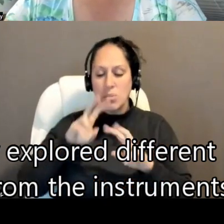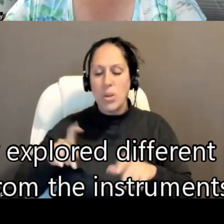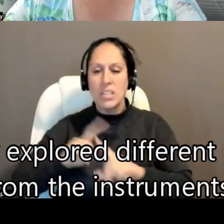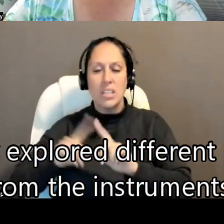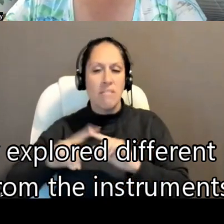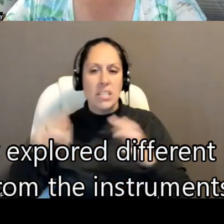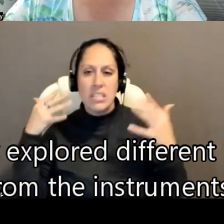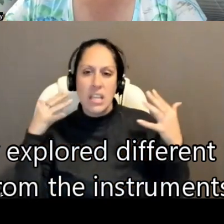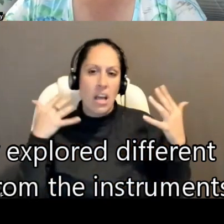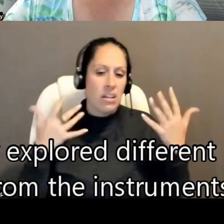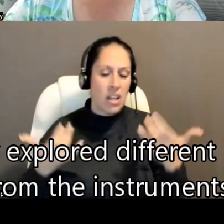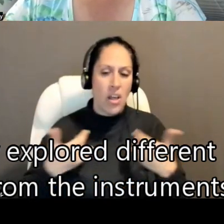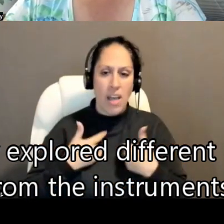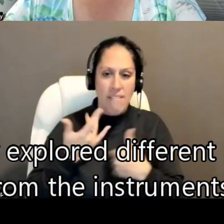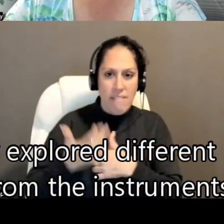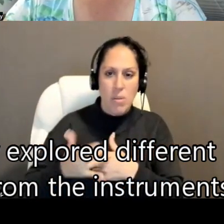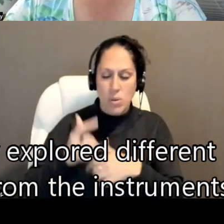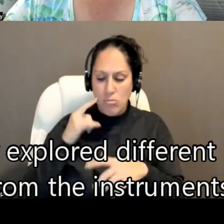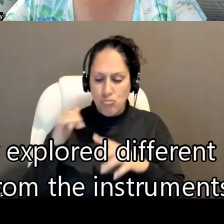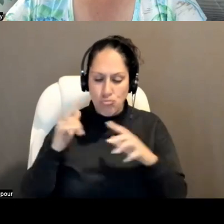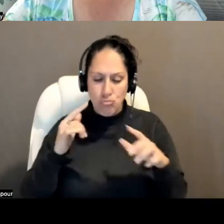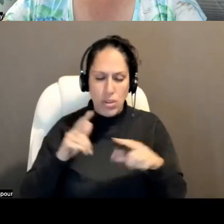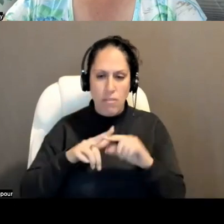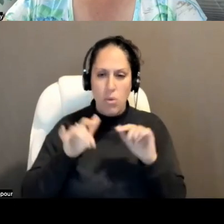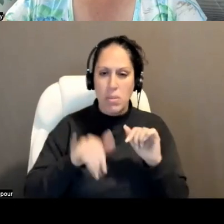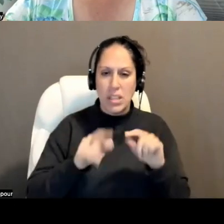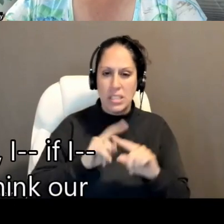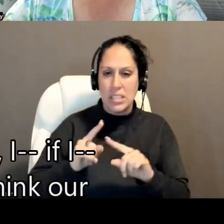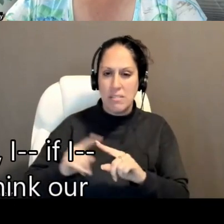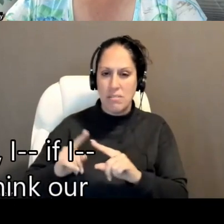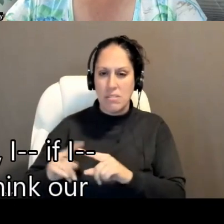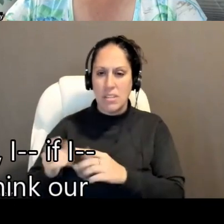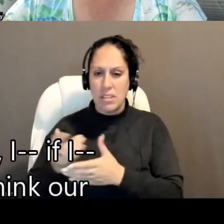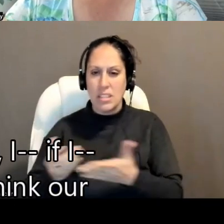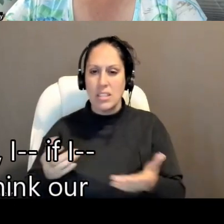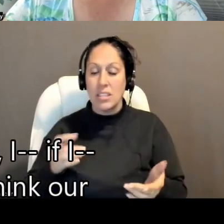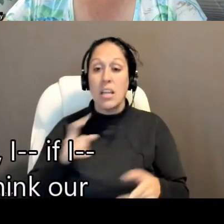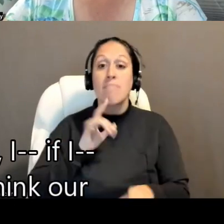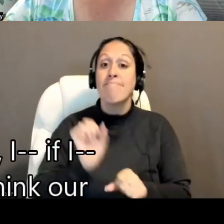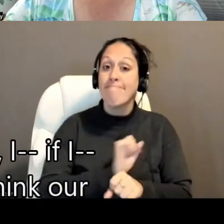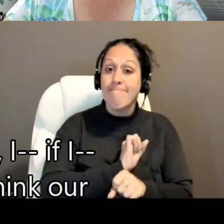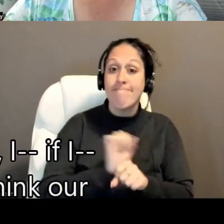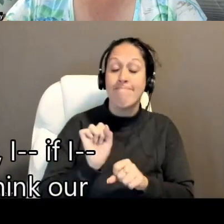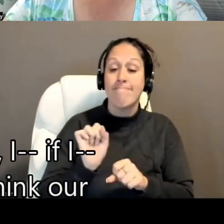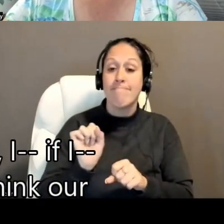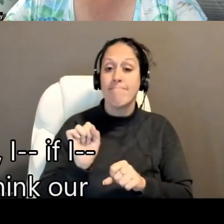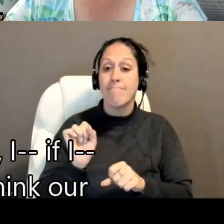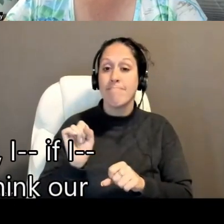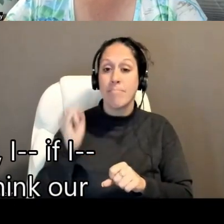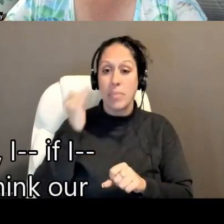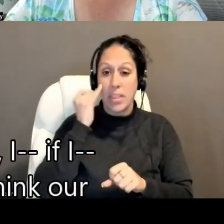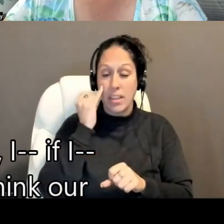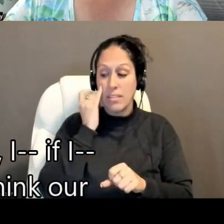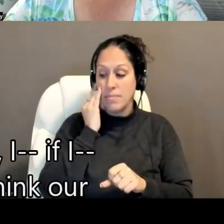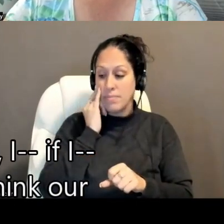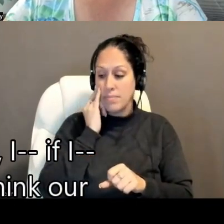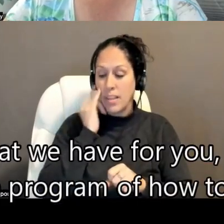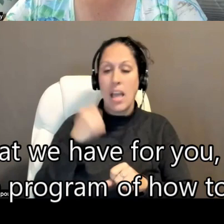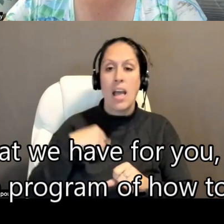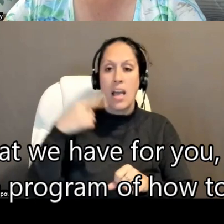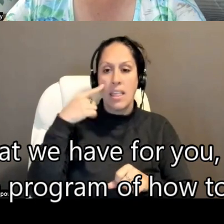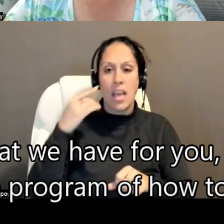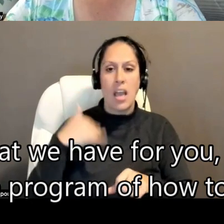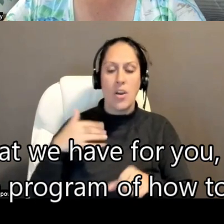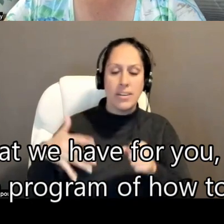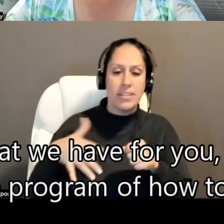sounds that are available from the instruments. Absolutely. If I dare I say, I think our